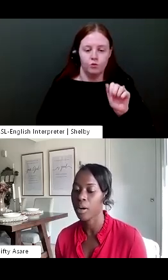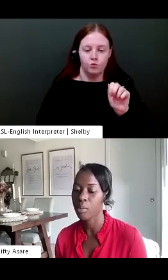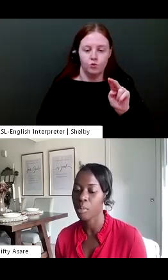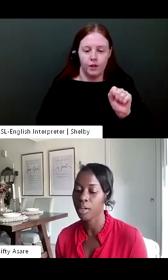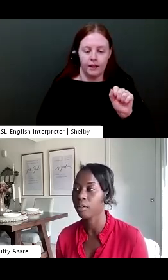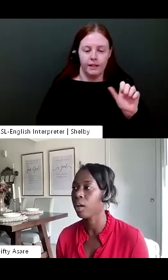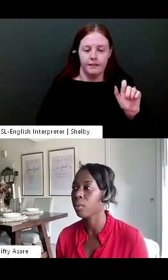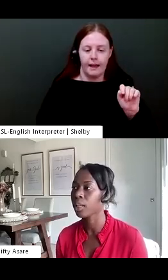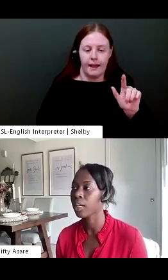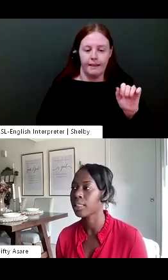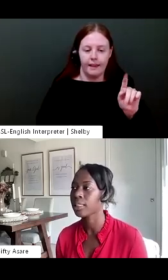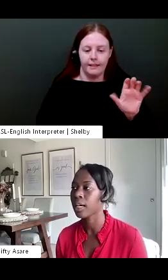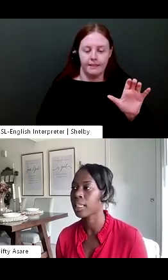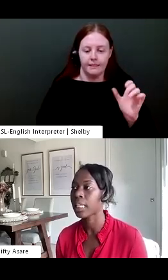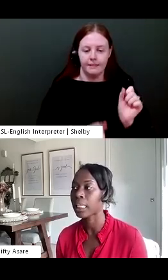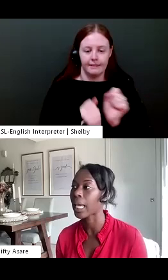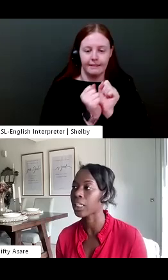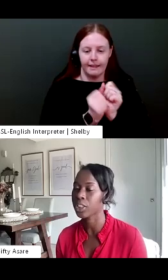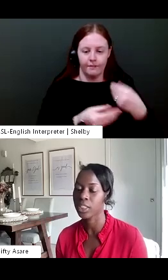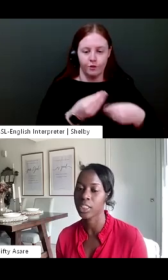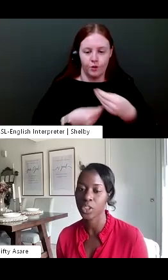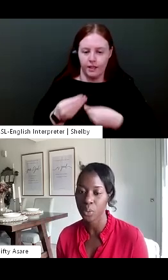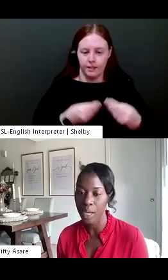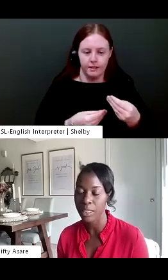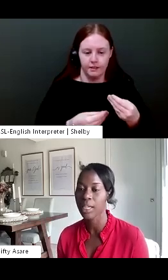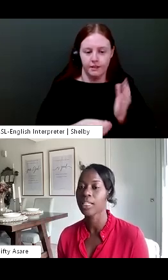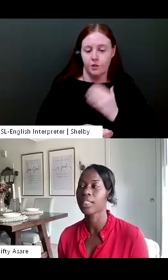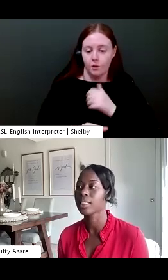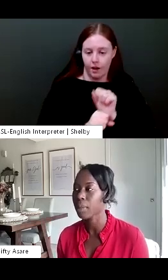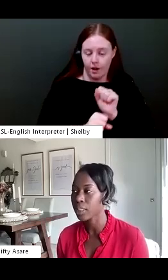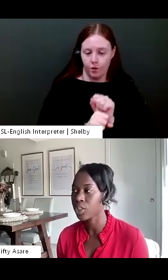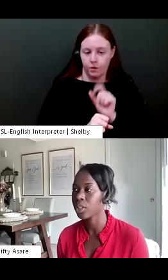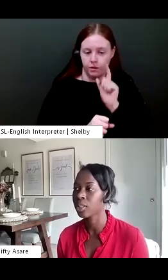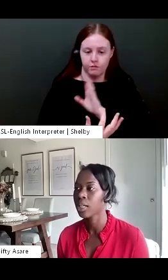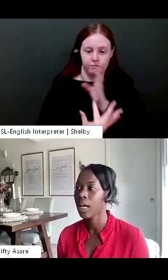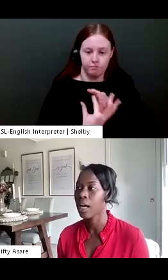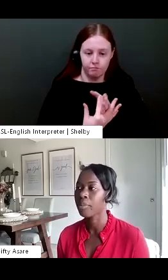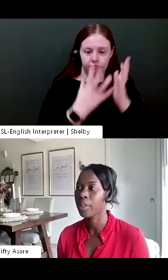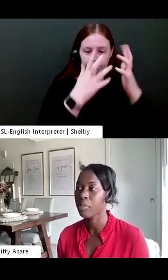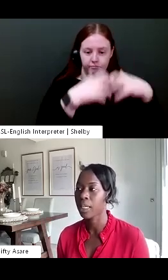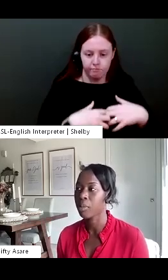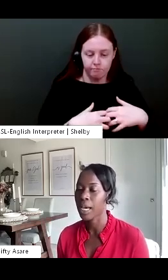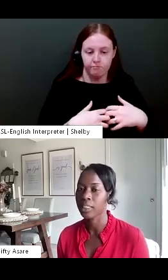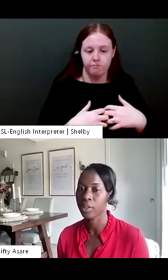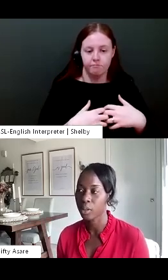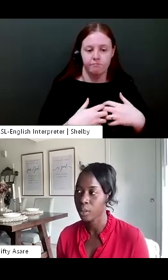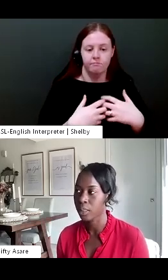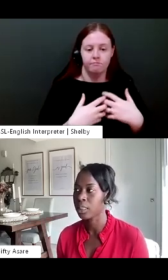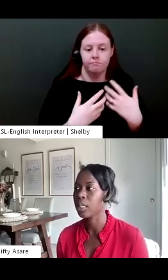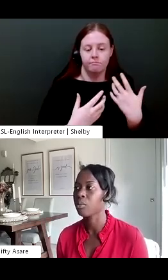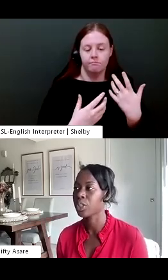an inherent part of our work is taking action to disrupt, to dismantle the embedded impacts